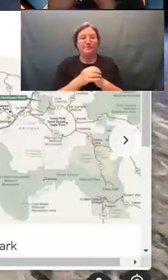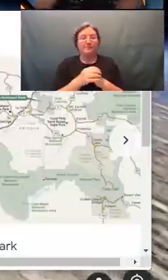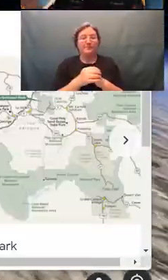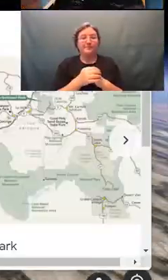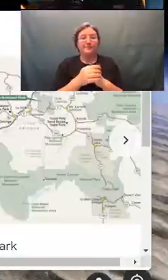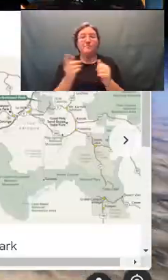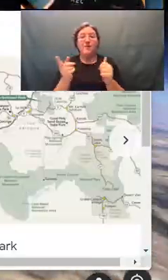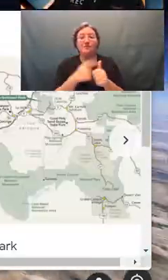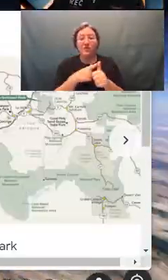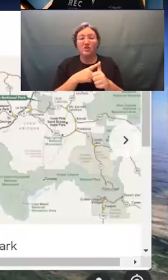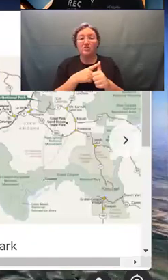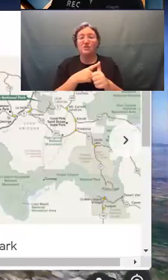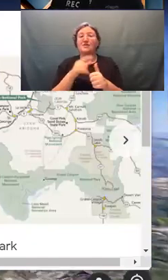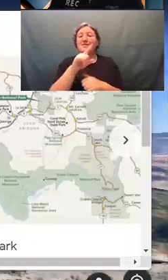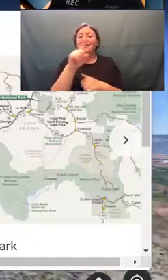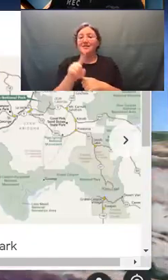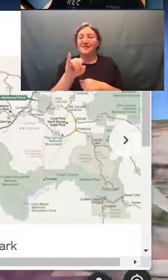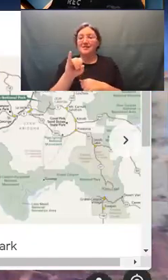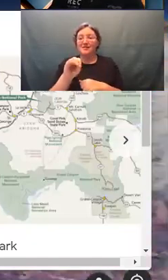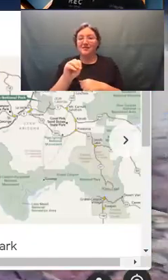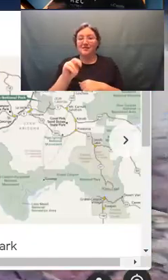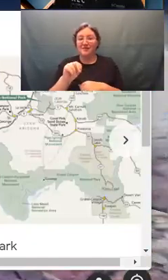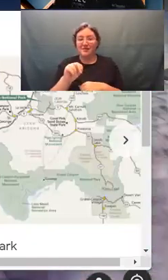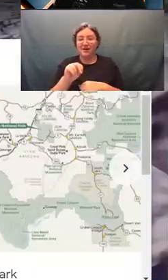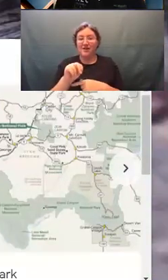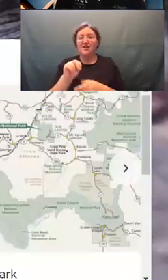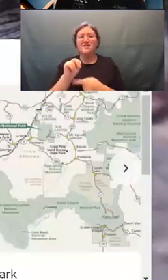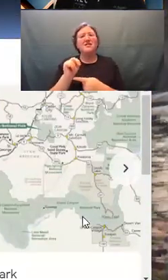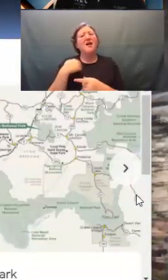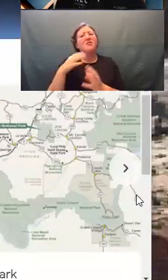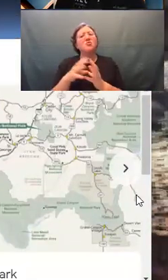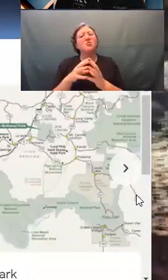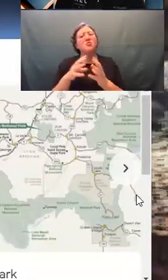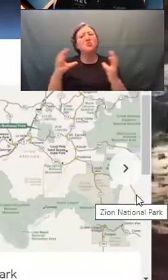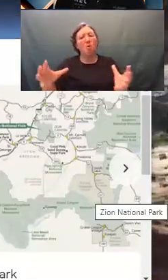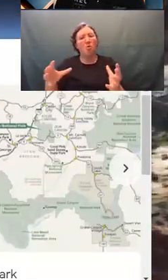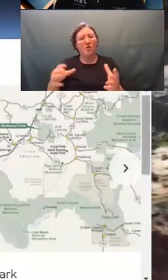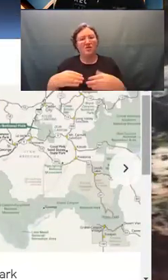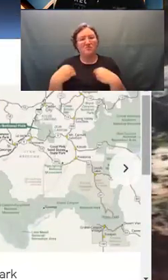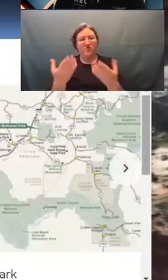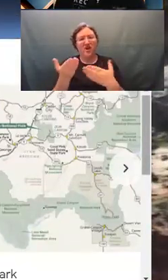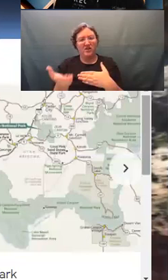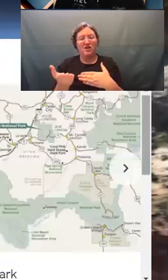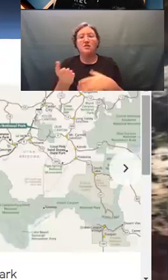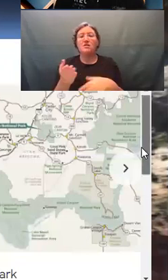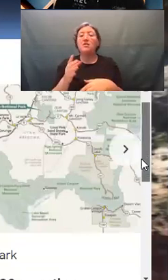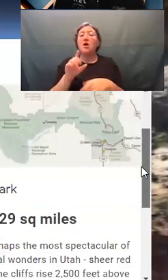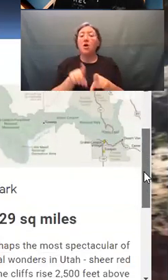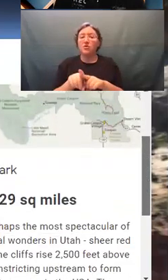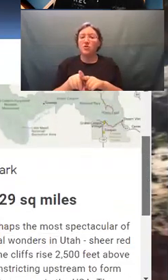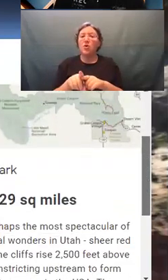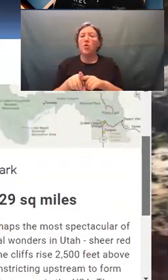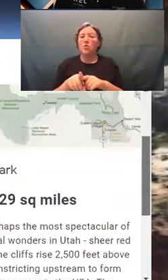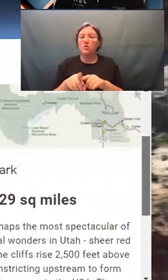our first national park is Zion. Zion has a ton to offer and is one of Utah's first national parks,